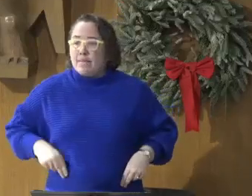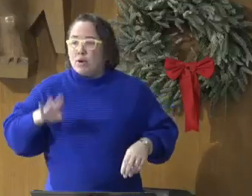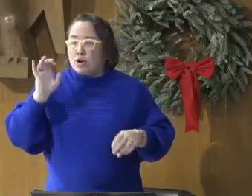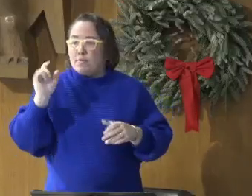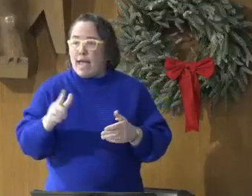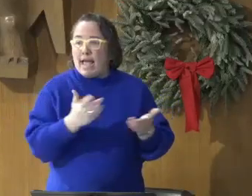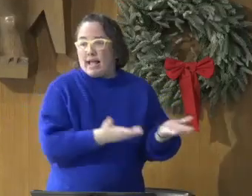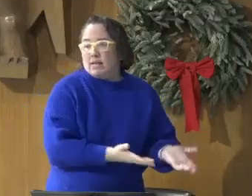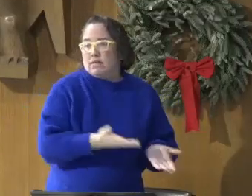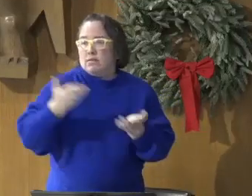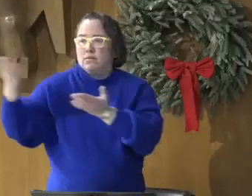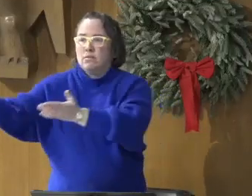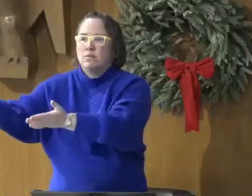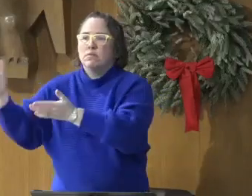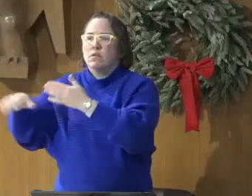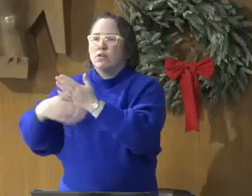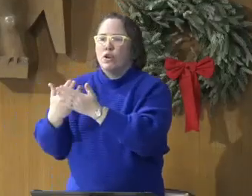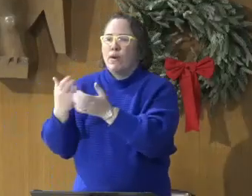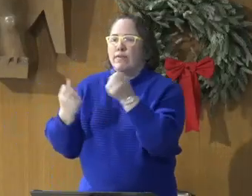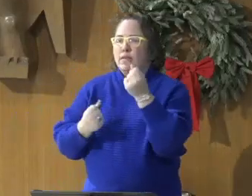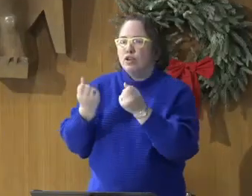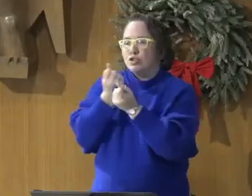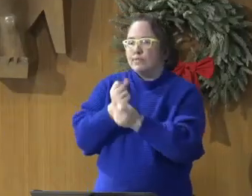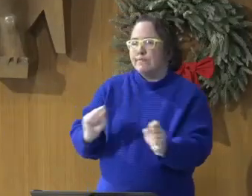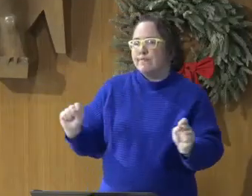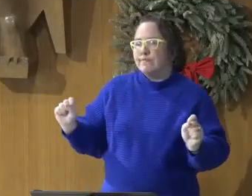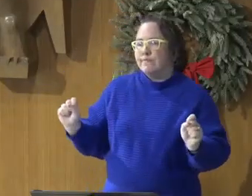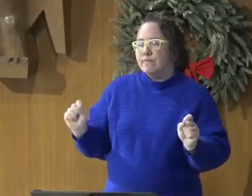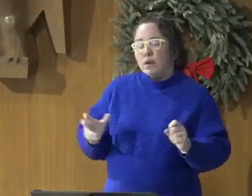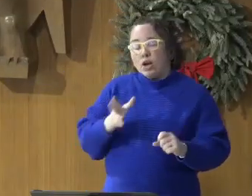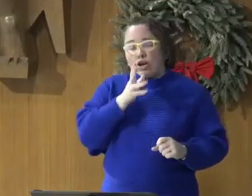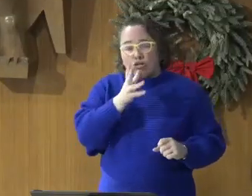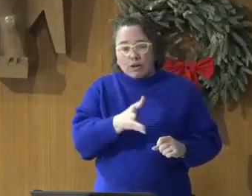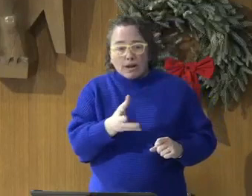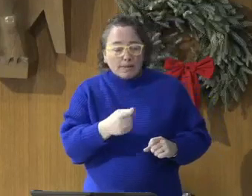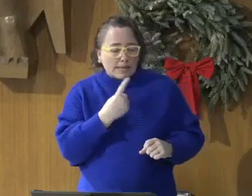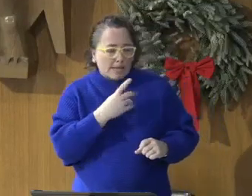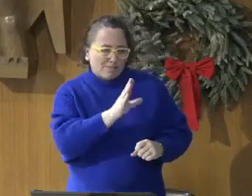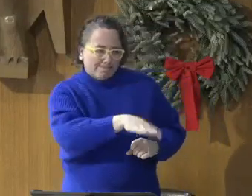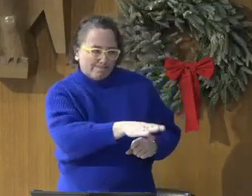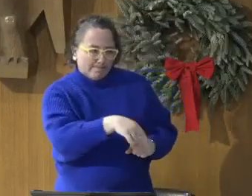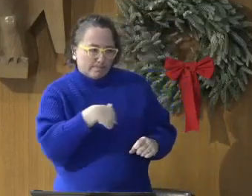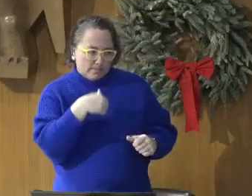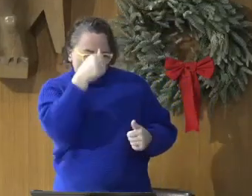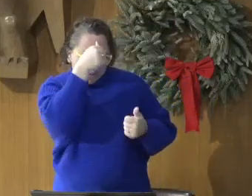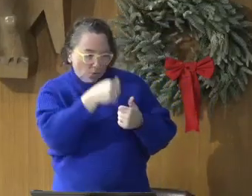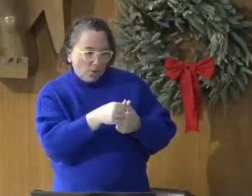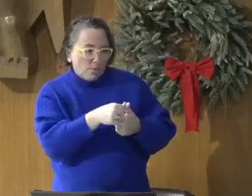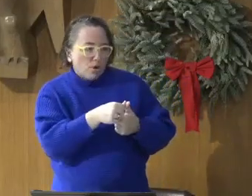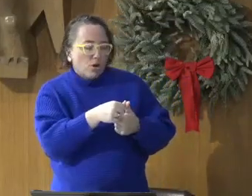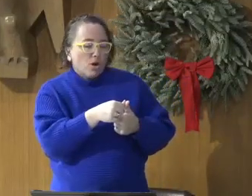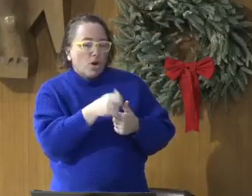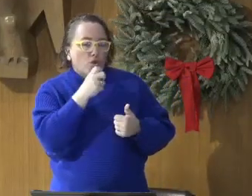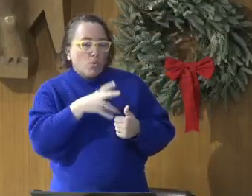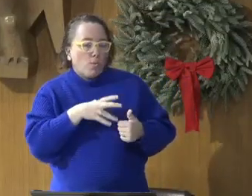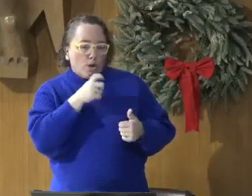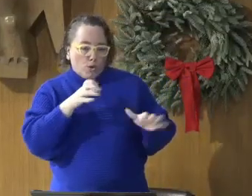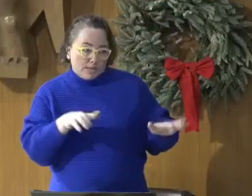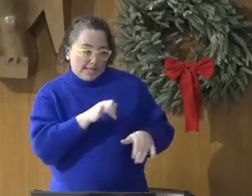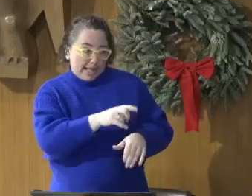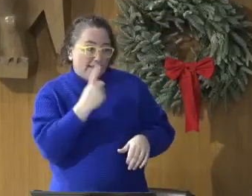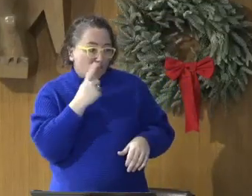little ones to the car. The grandmother said, I always remember the lady who did this for me